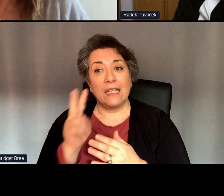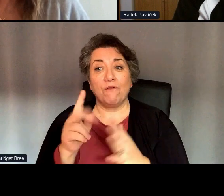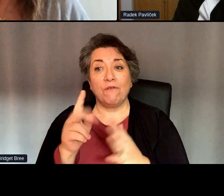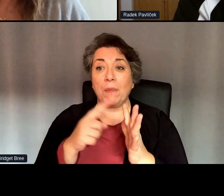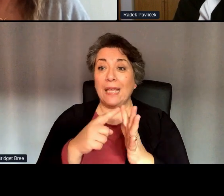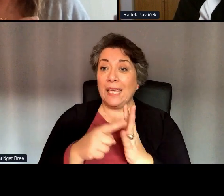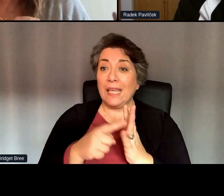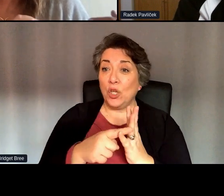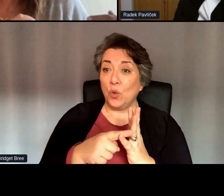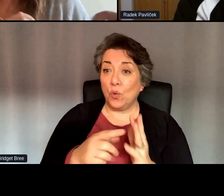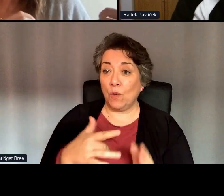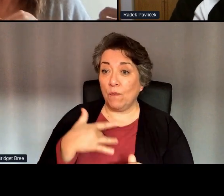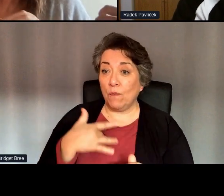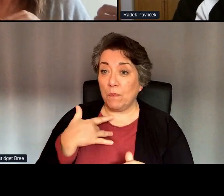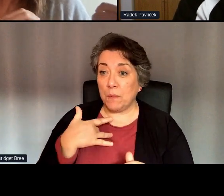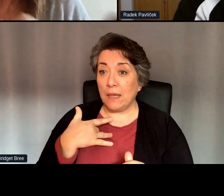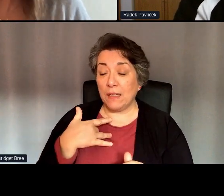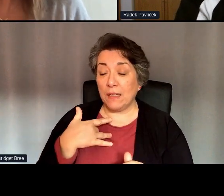more